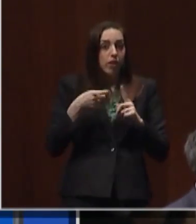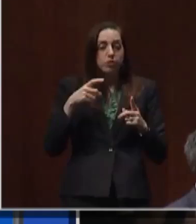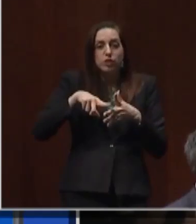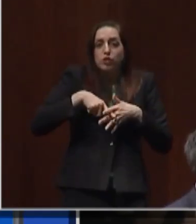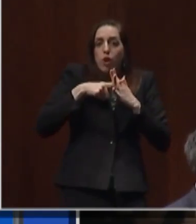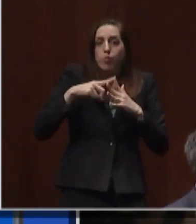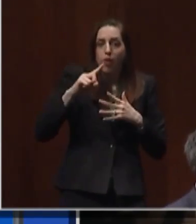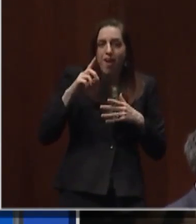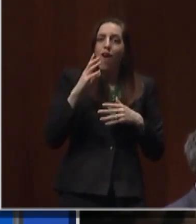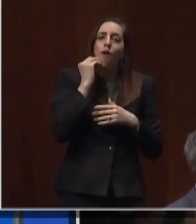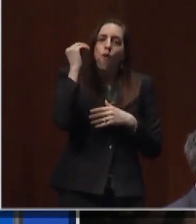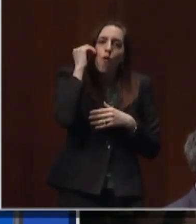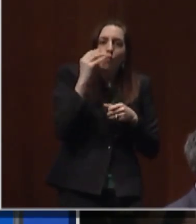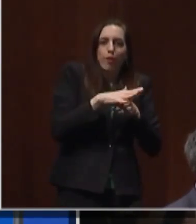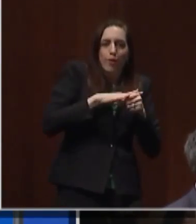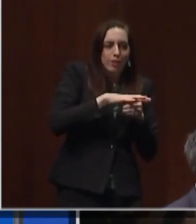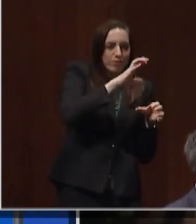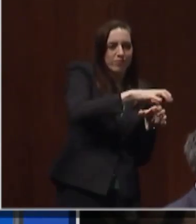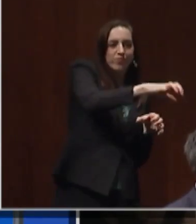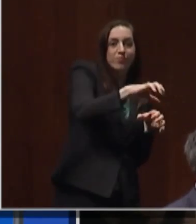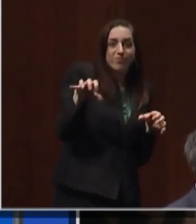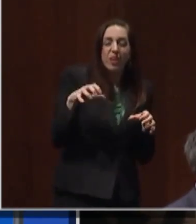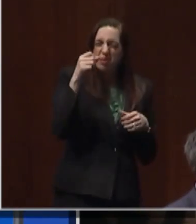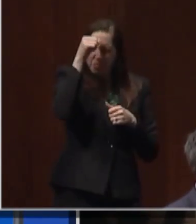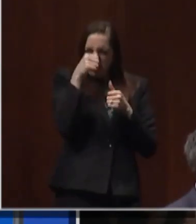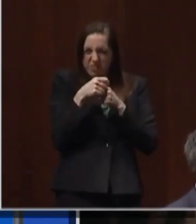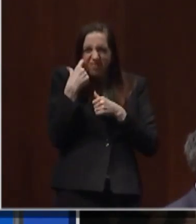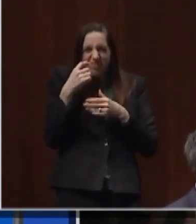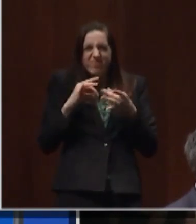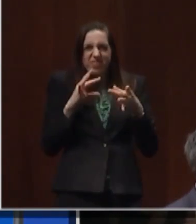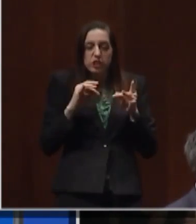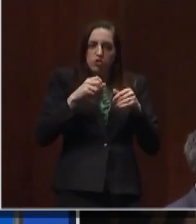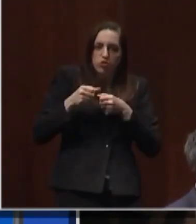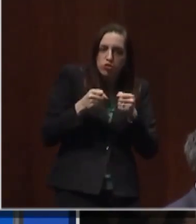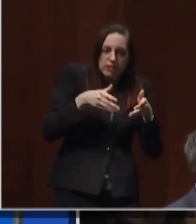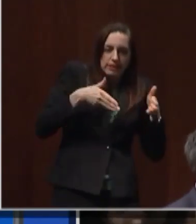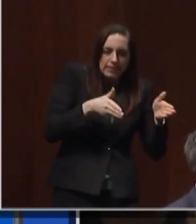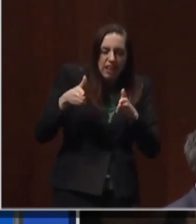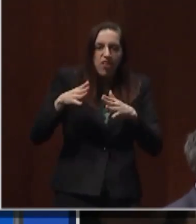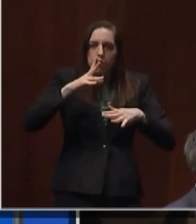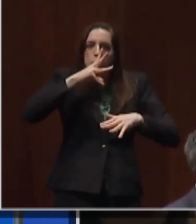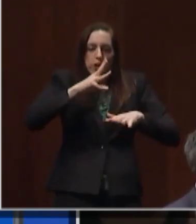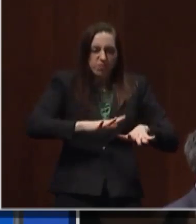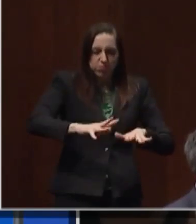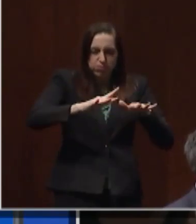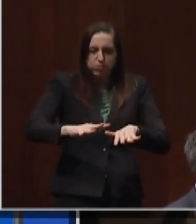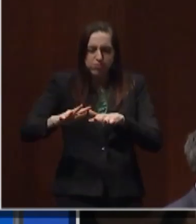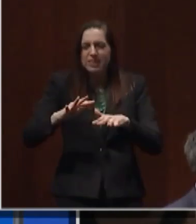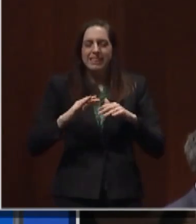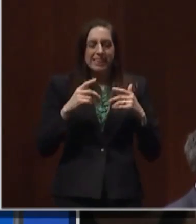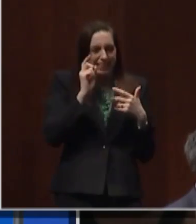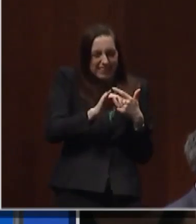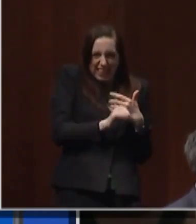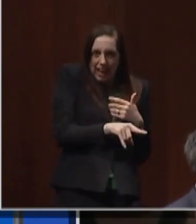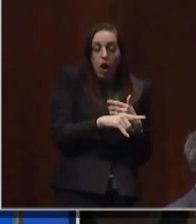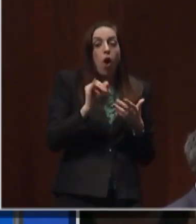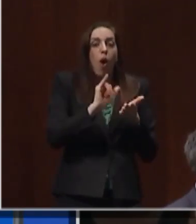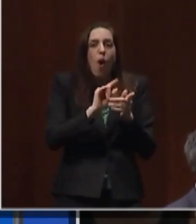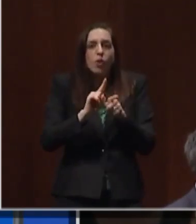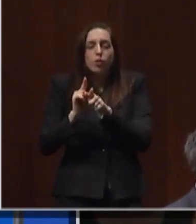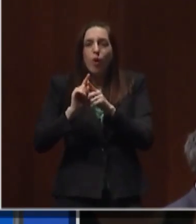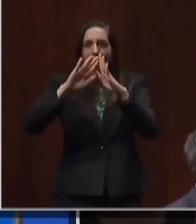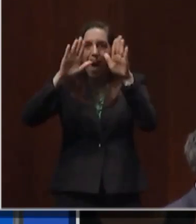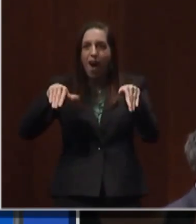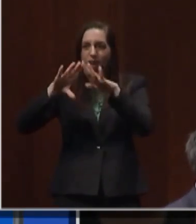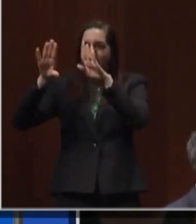our citizens. I've mentioned streets and flooding. We must also find a way to provide affordable housing. Too many of our young people